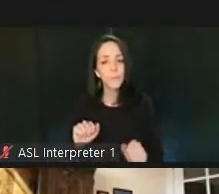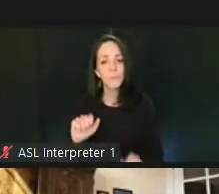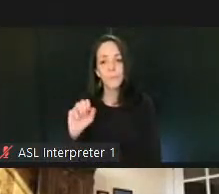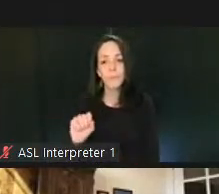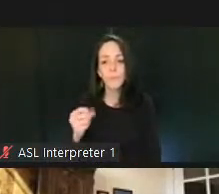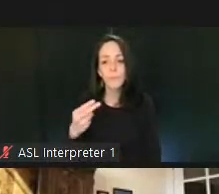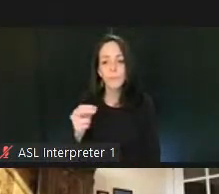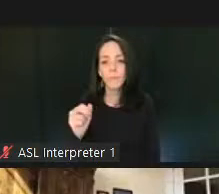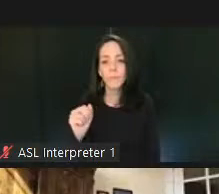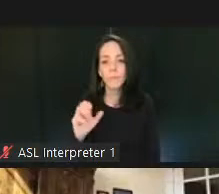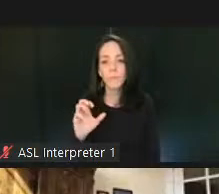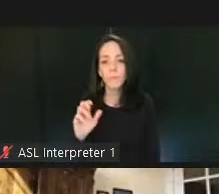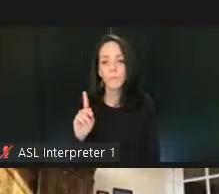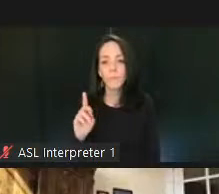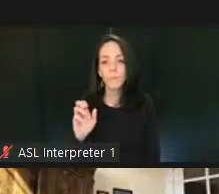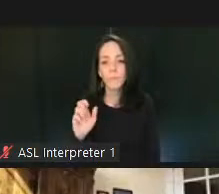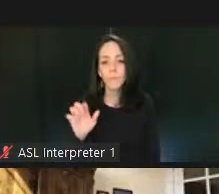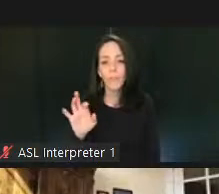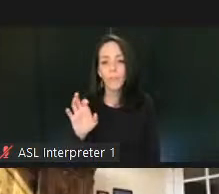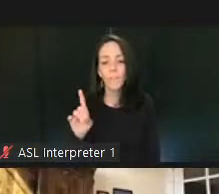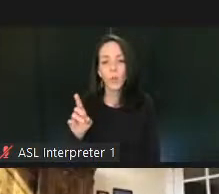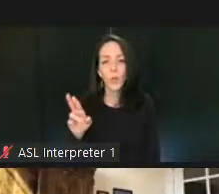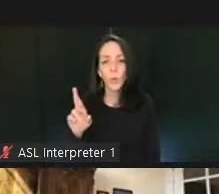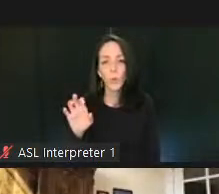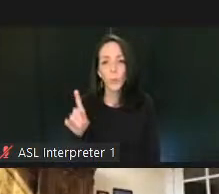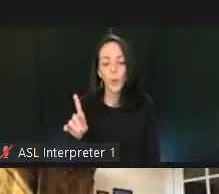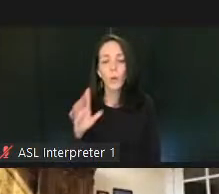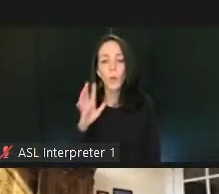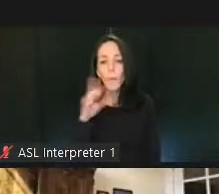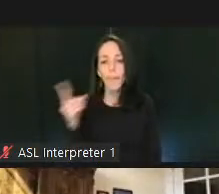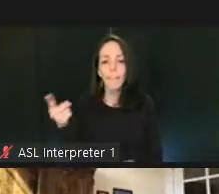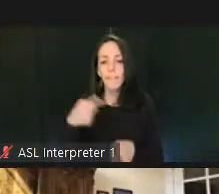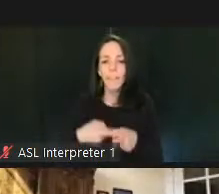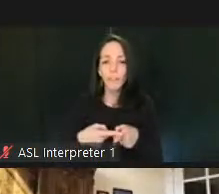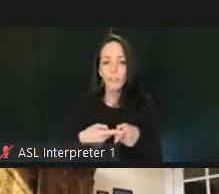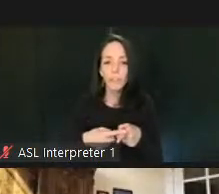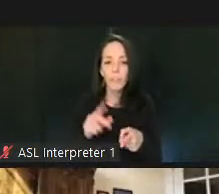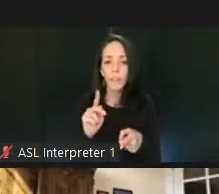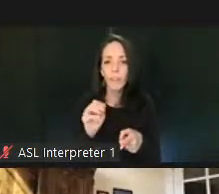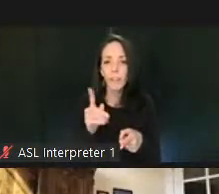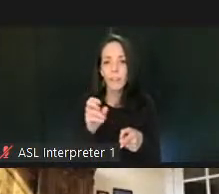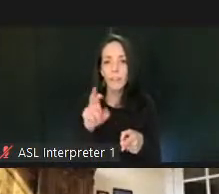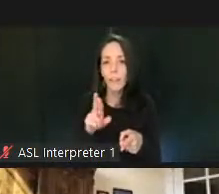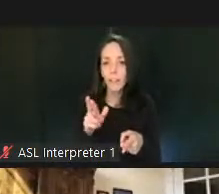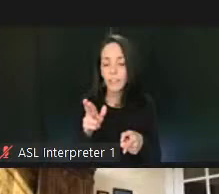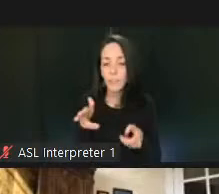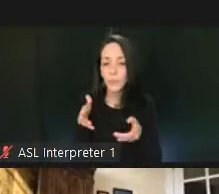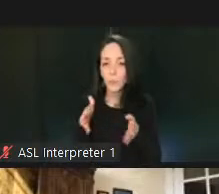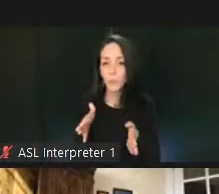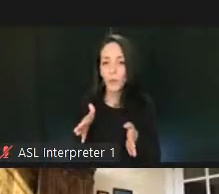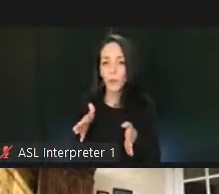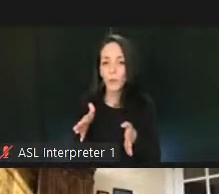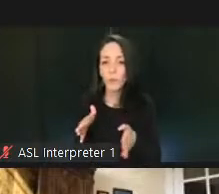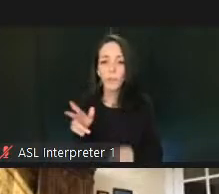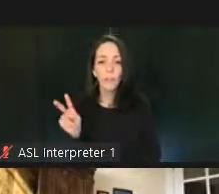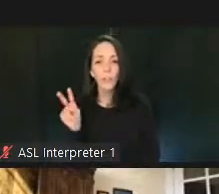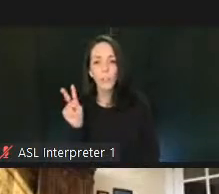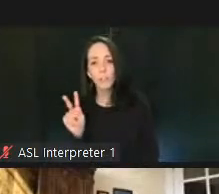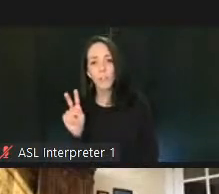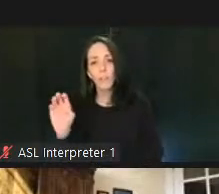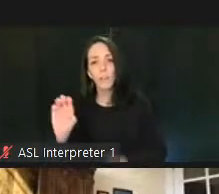will eventually intersect with Kaiser Road, again looking north toward the Sato Elementary School and the Ridgeline